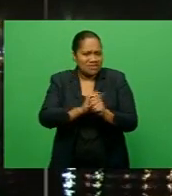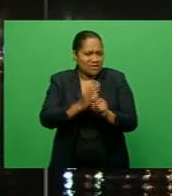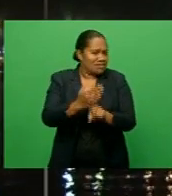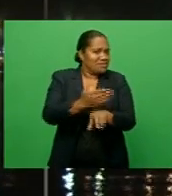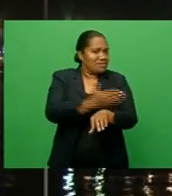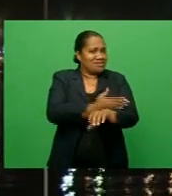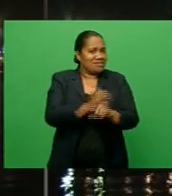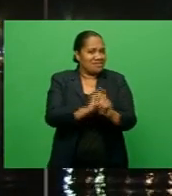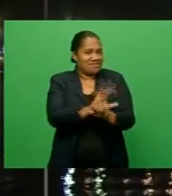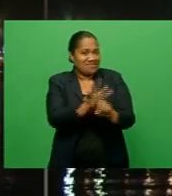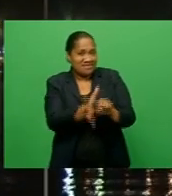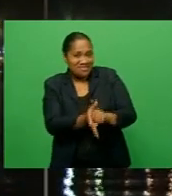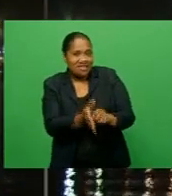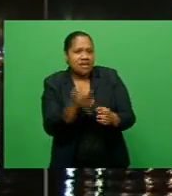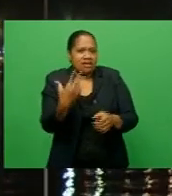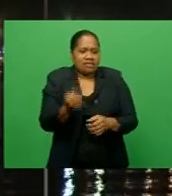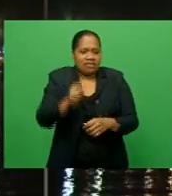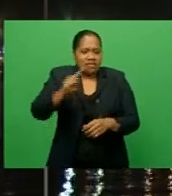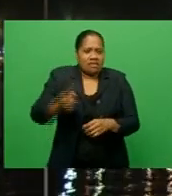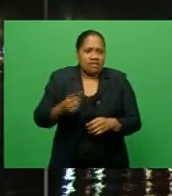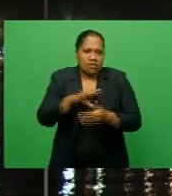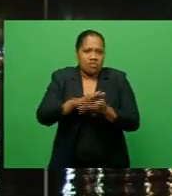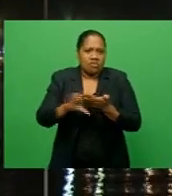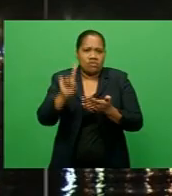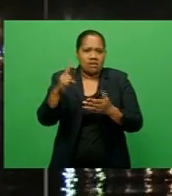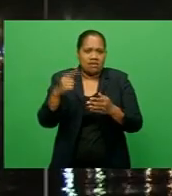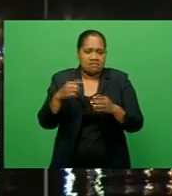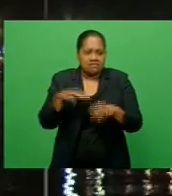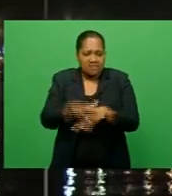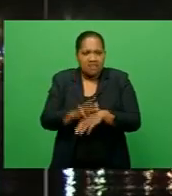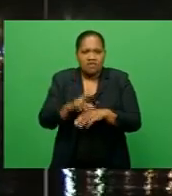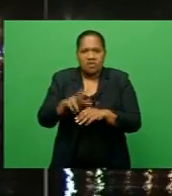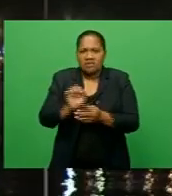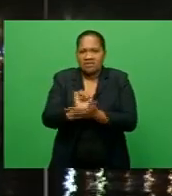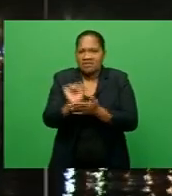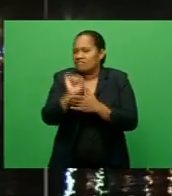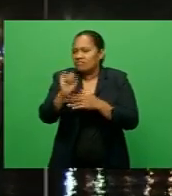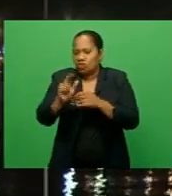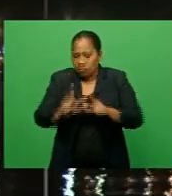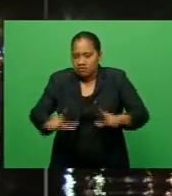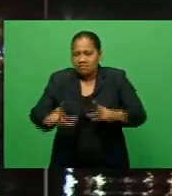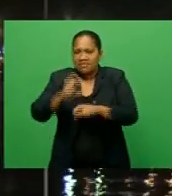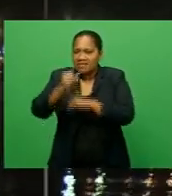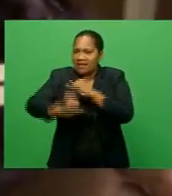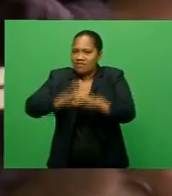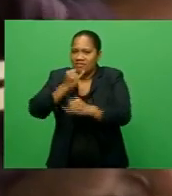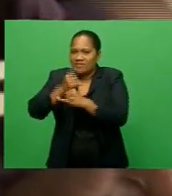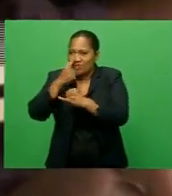in a month from sales to local and international buyers. Chosaina Nunga tells us more.